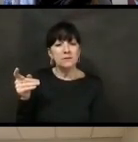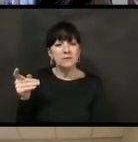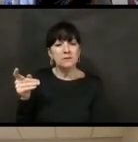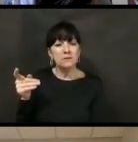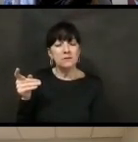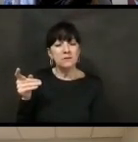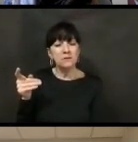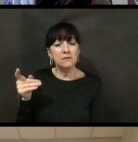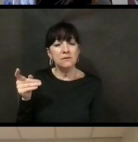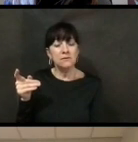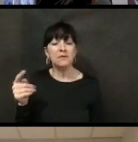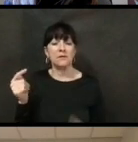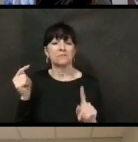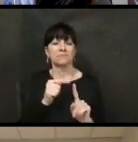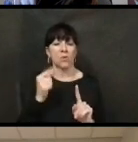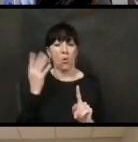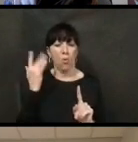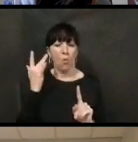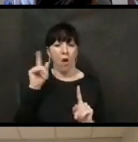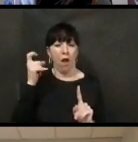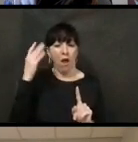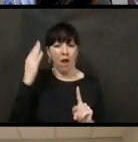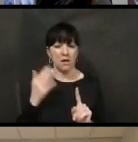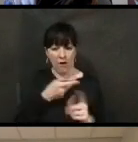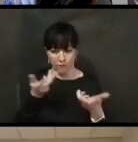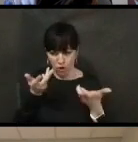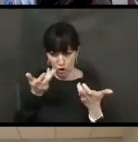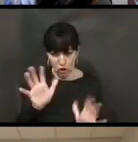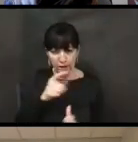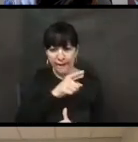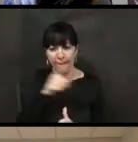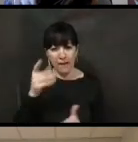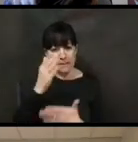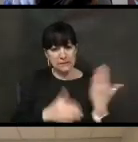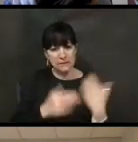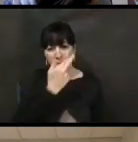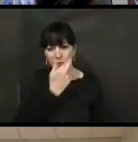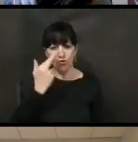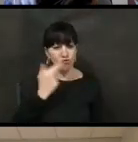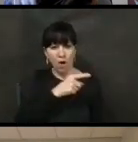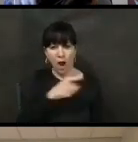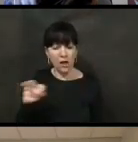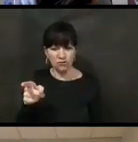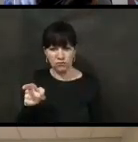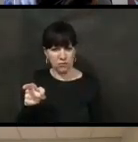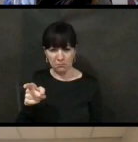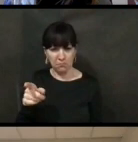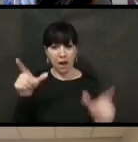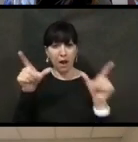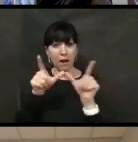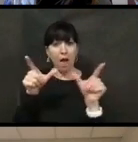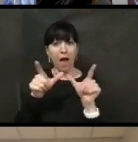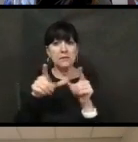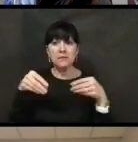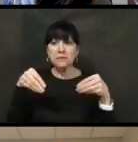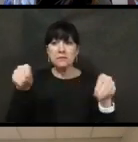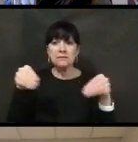for takeout? And without weighing into the necessarily the legal argument there, can you talk about the decision to